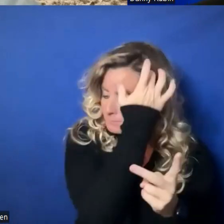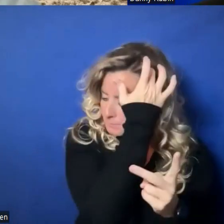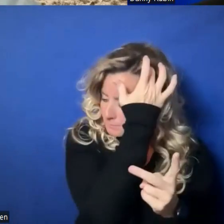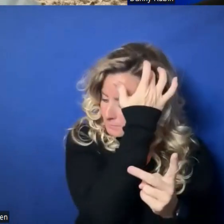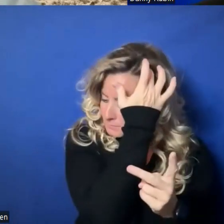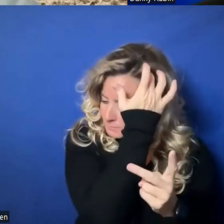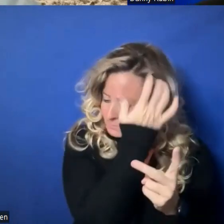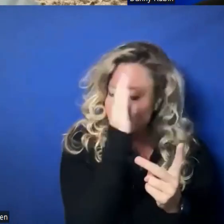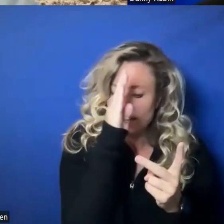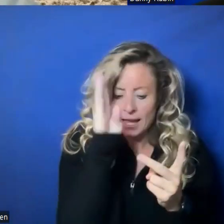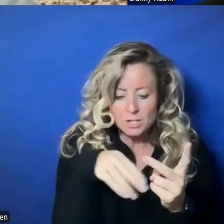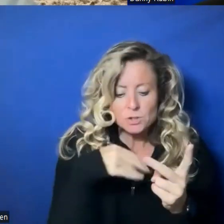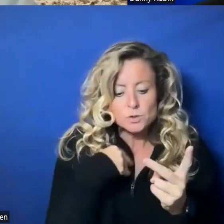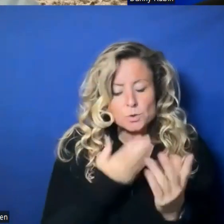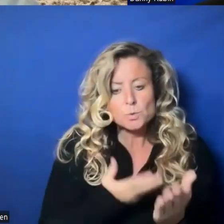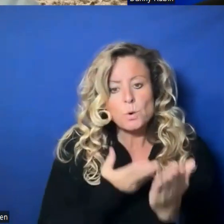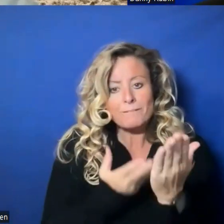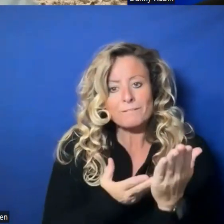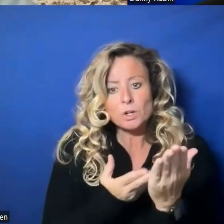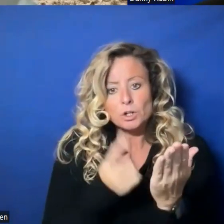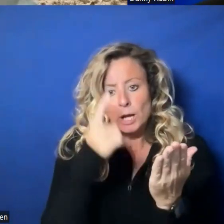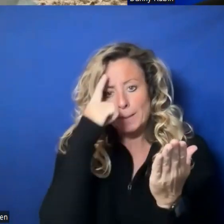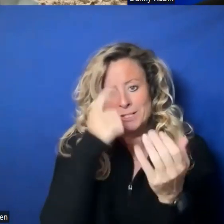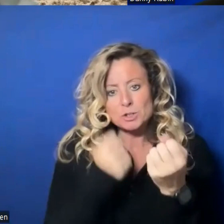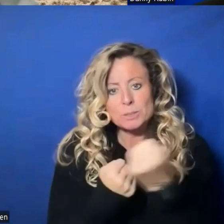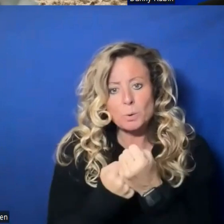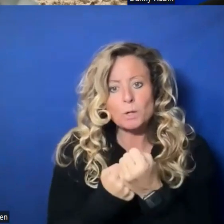in order to offer mental support.